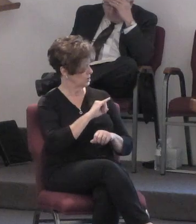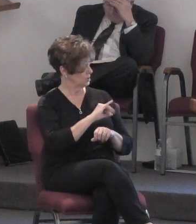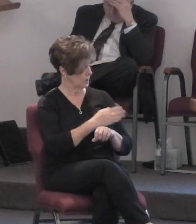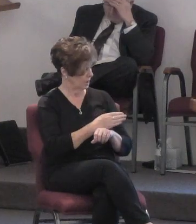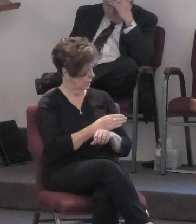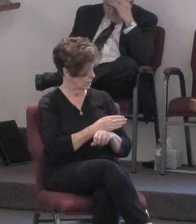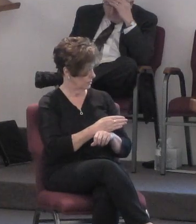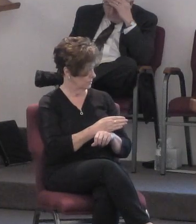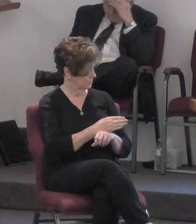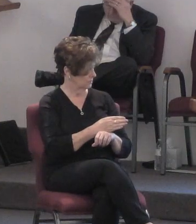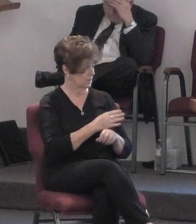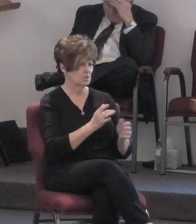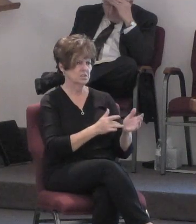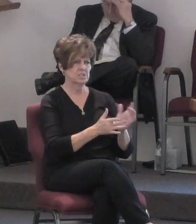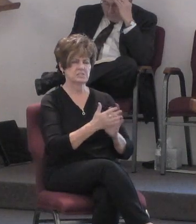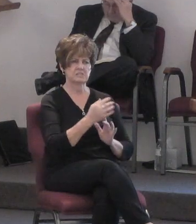God.